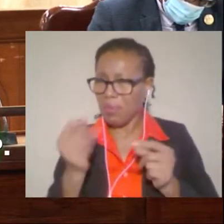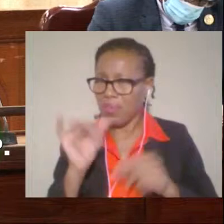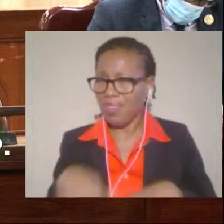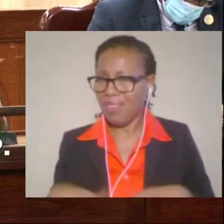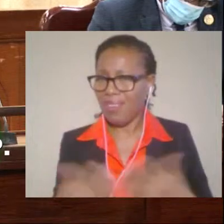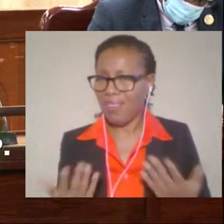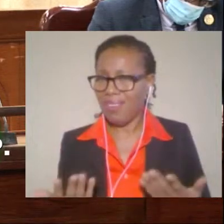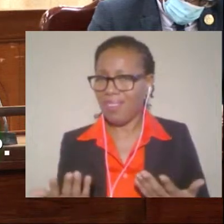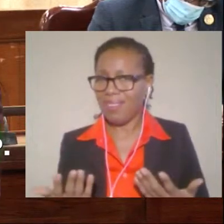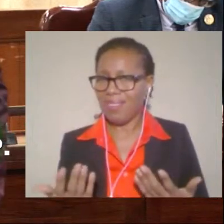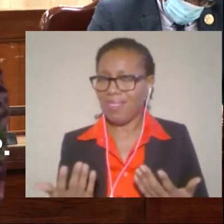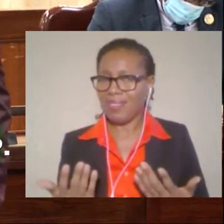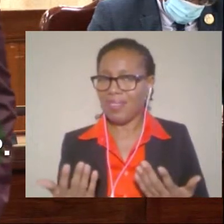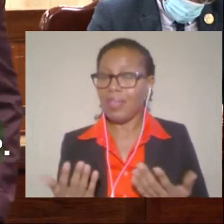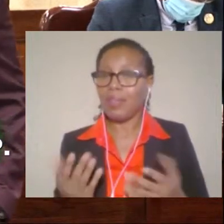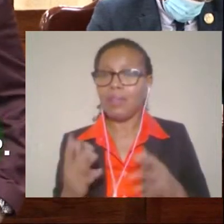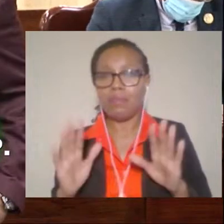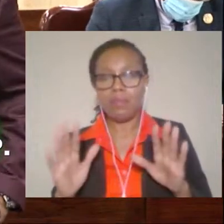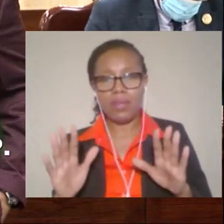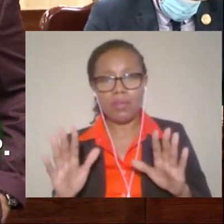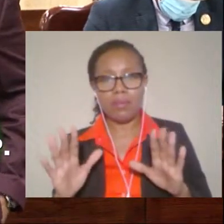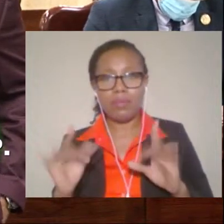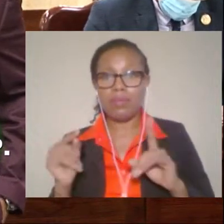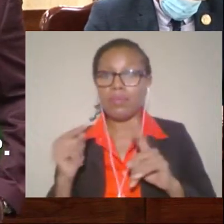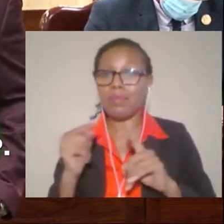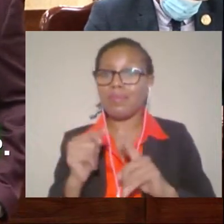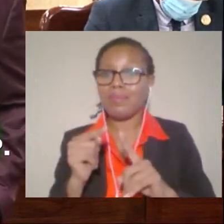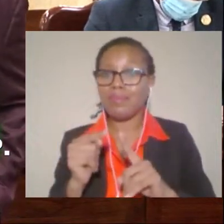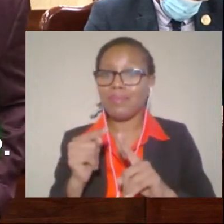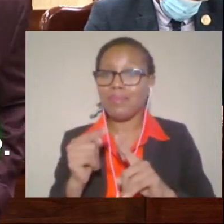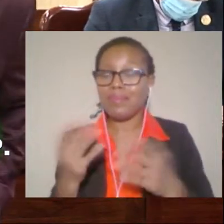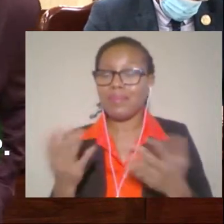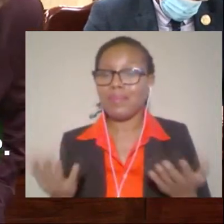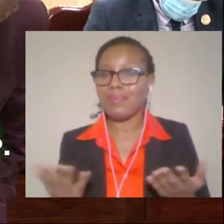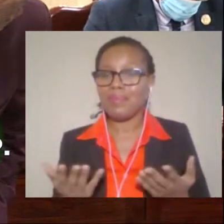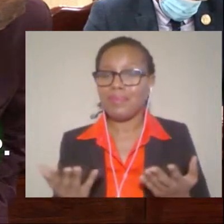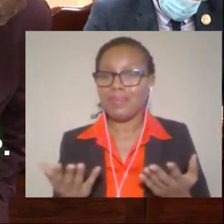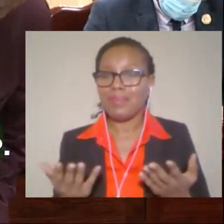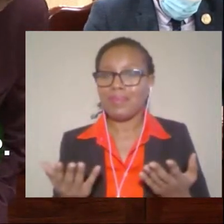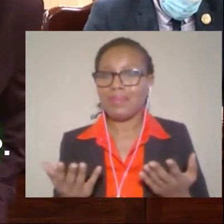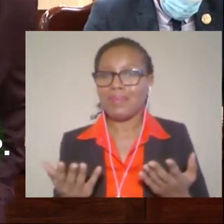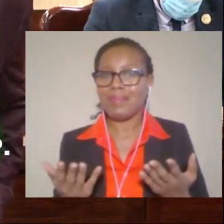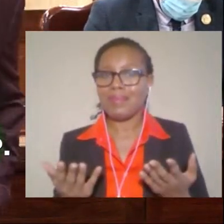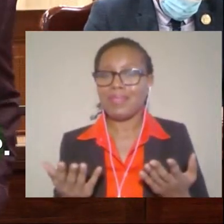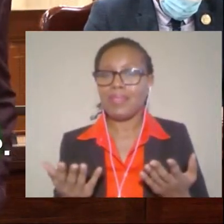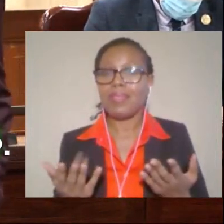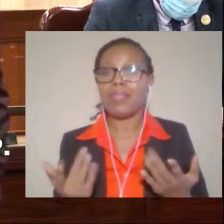The bottom line is, Mr. Speaker, you will have to convince me,